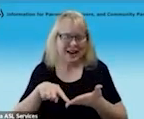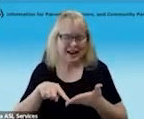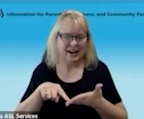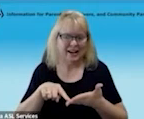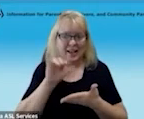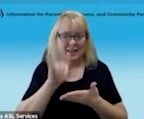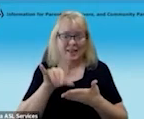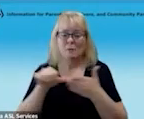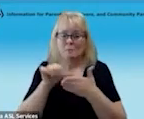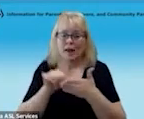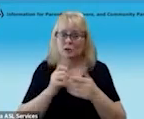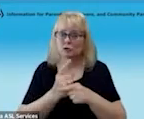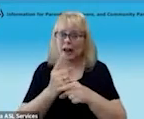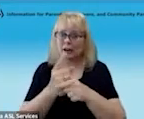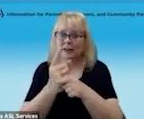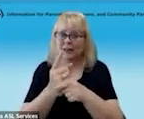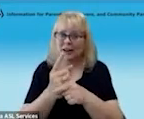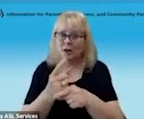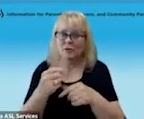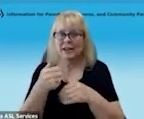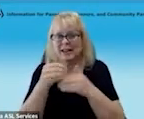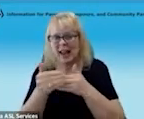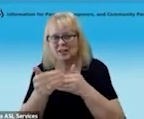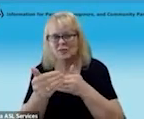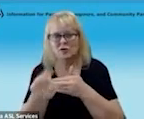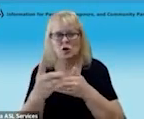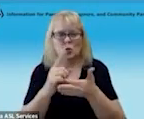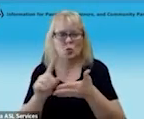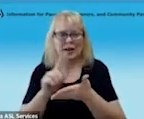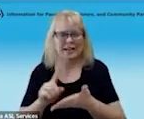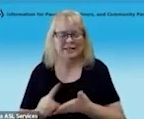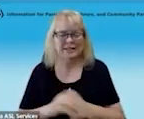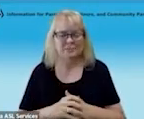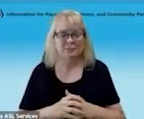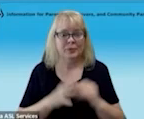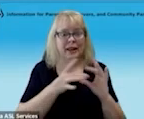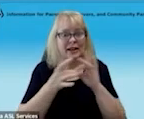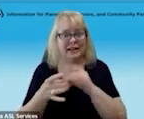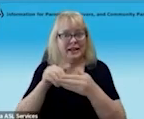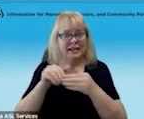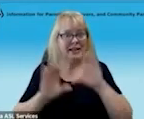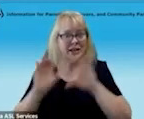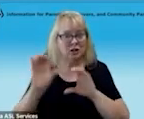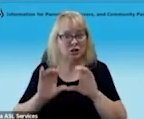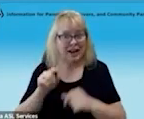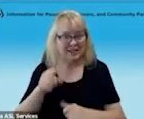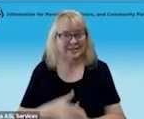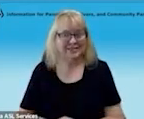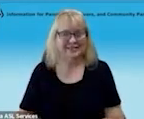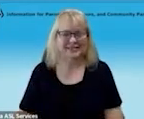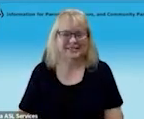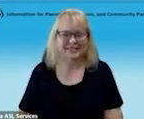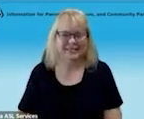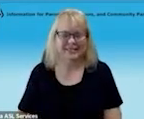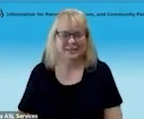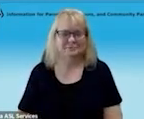answers to questions not answered during today's webinar on the webinar webpage. Please check this box. Please check